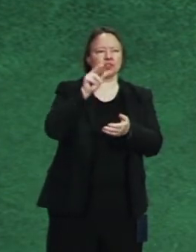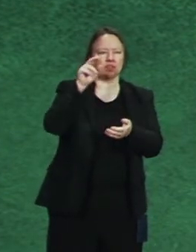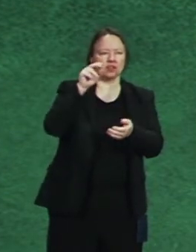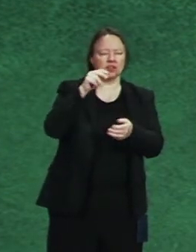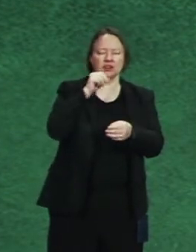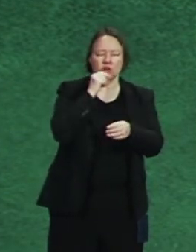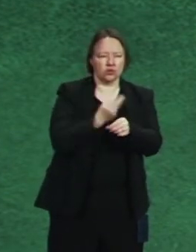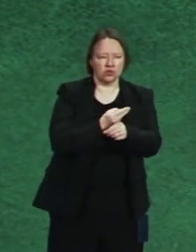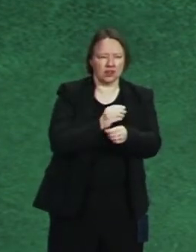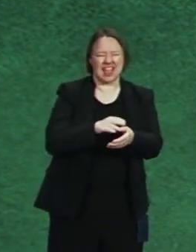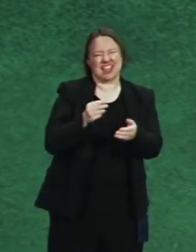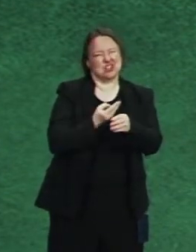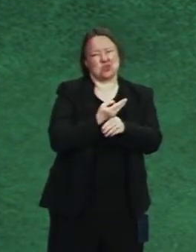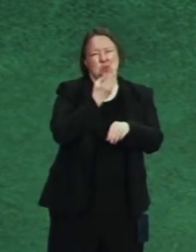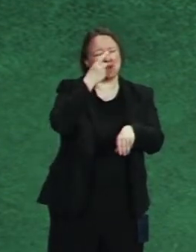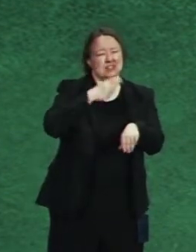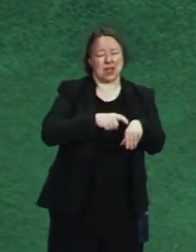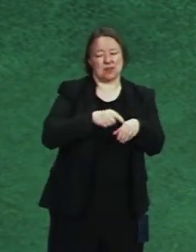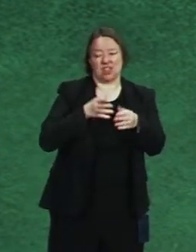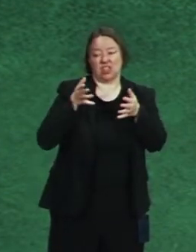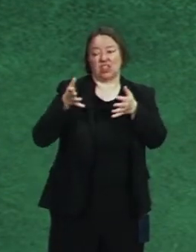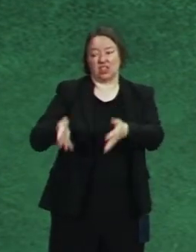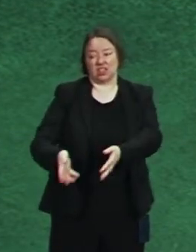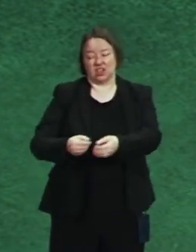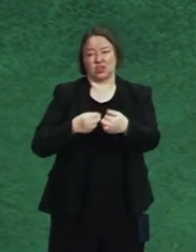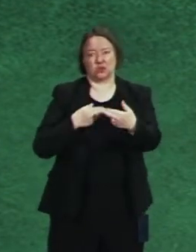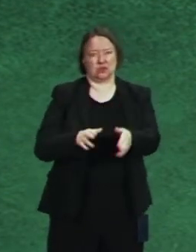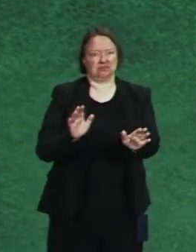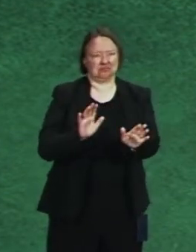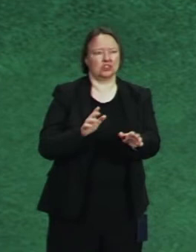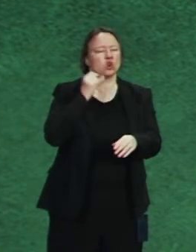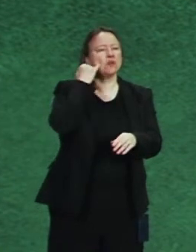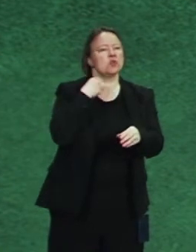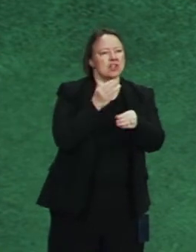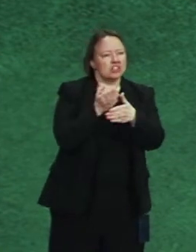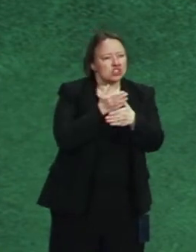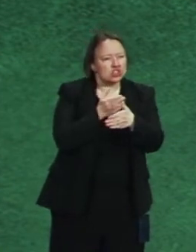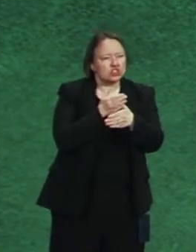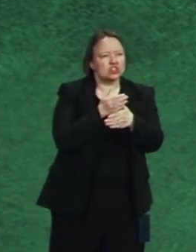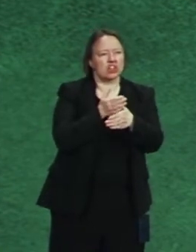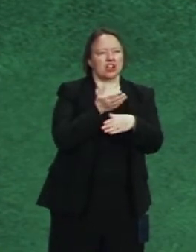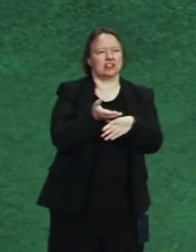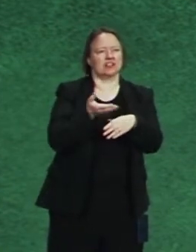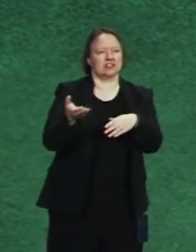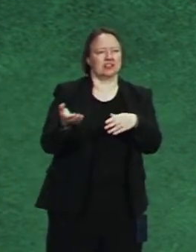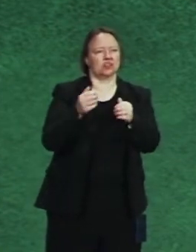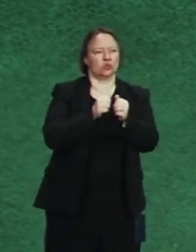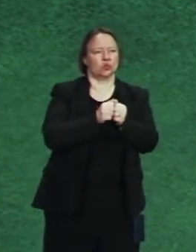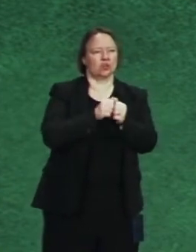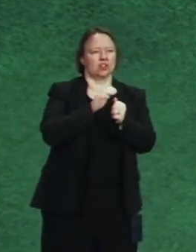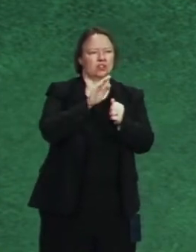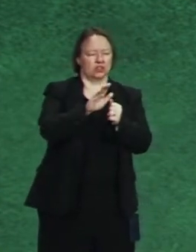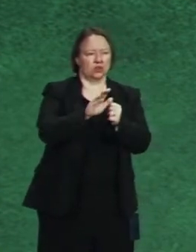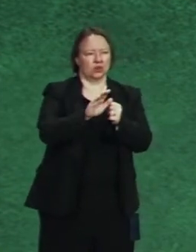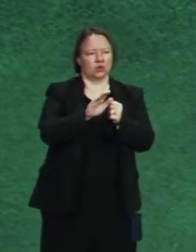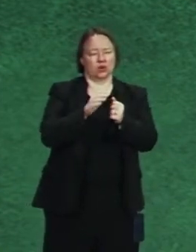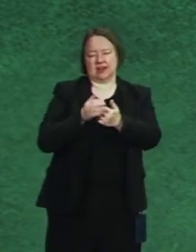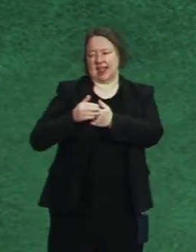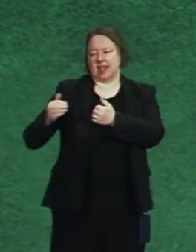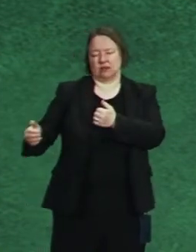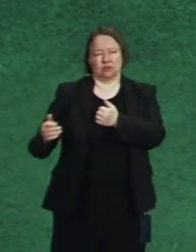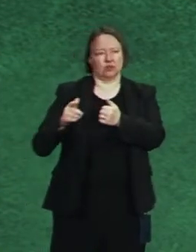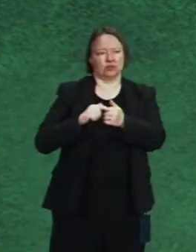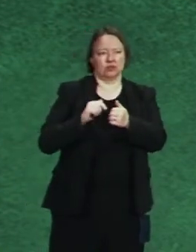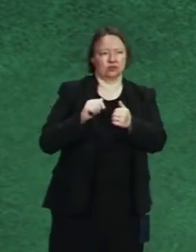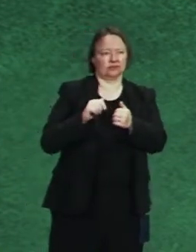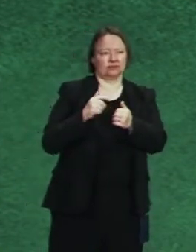use them for once and they will be lying there in your room. Right. So if you could share these items with your next neighbor or your roommates, it